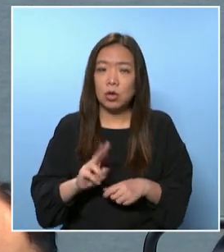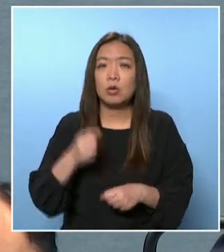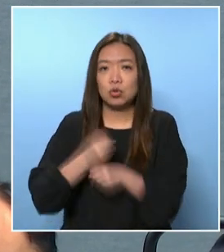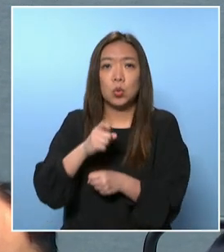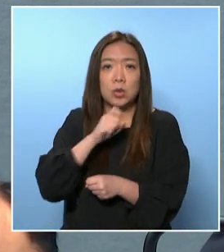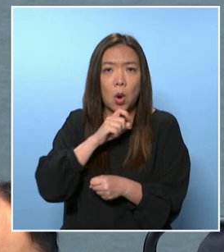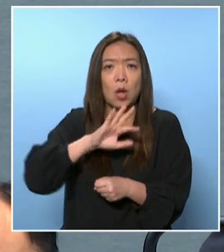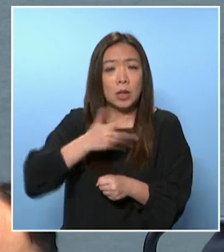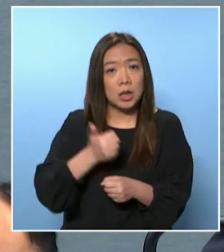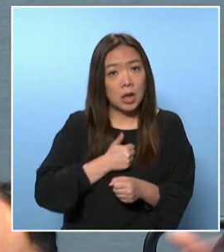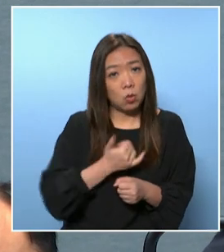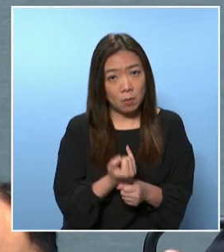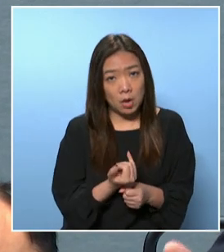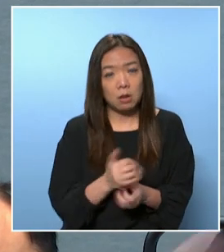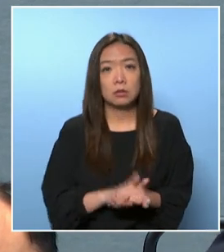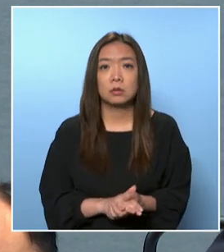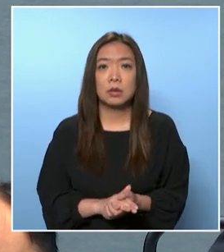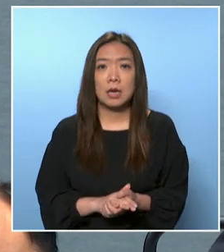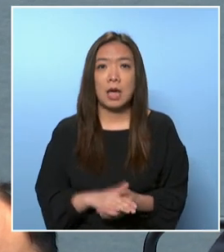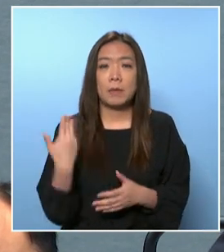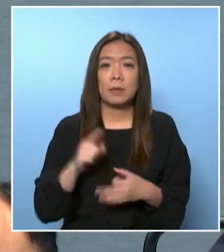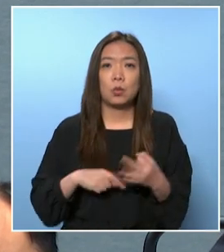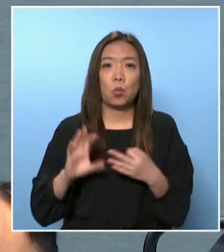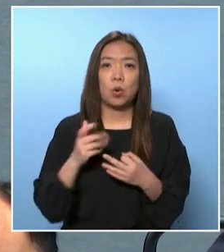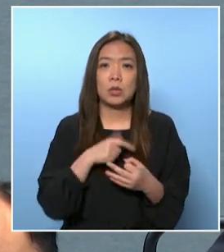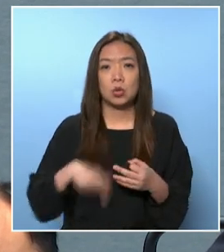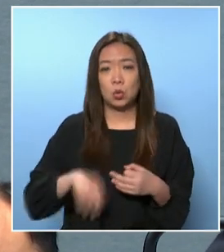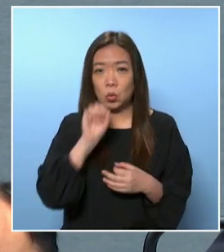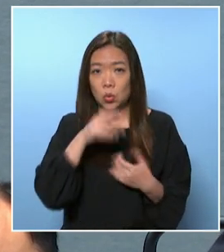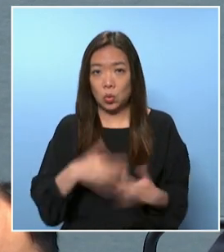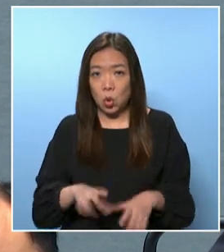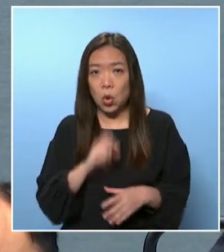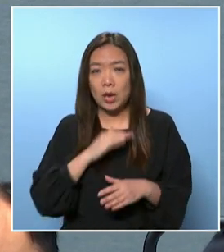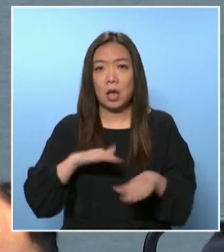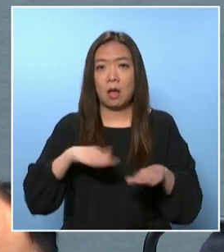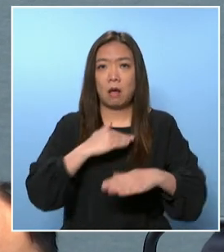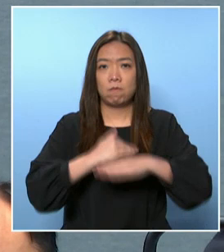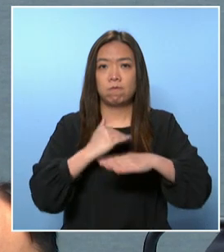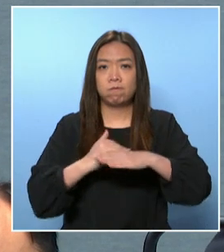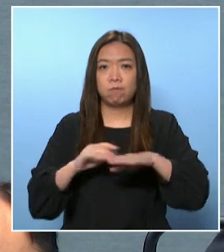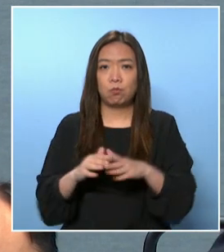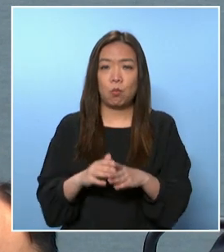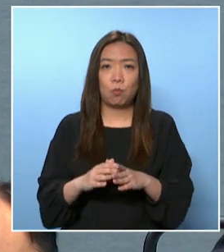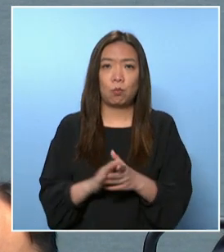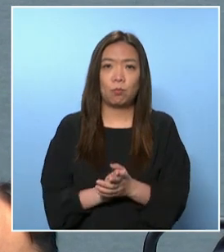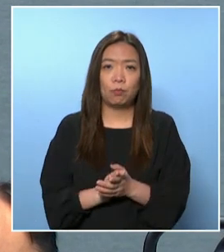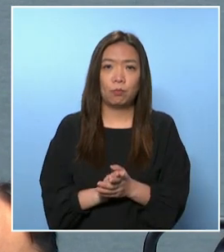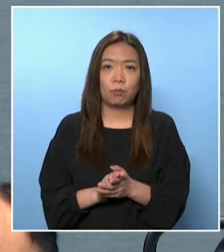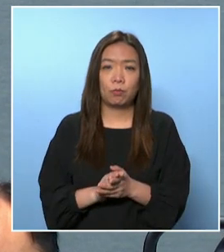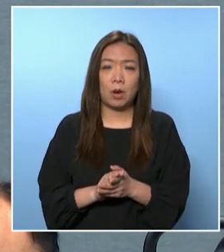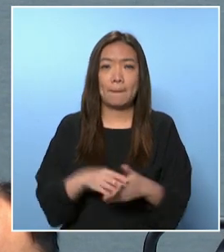this, but are we going far enough? Mr. Kingsley Wong made the point that